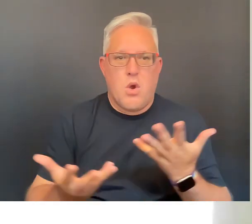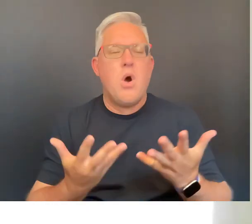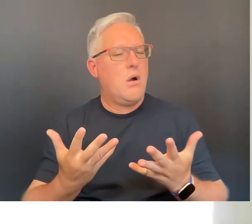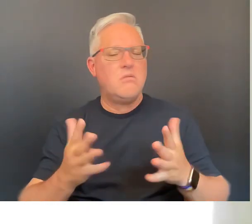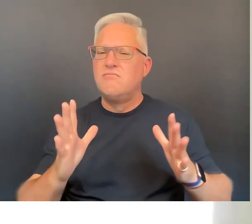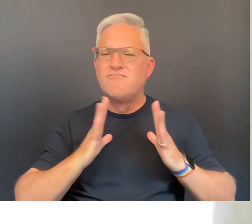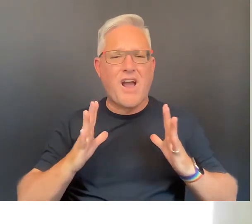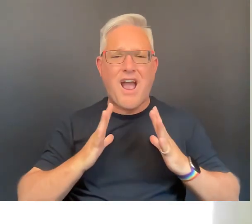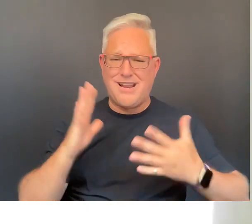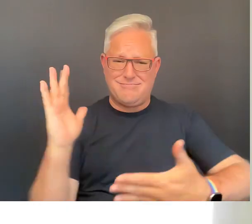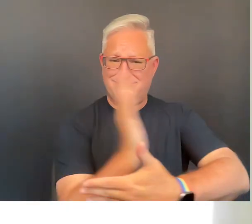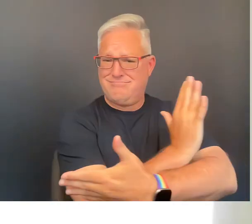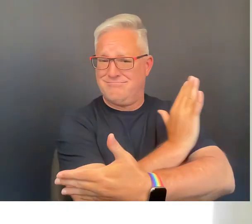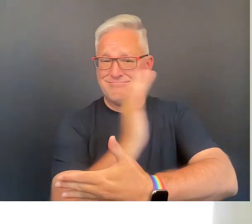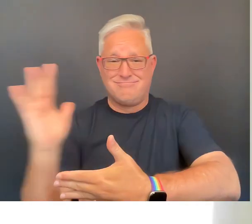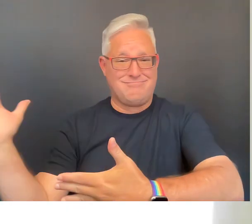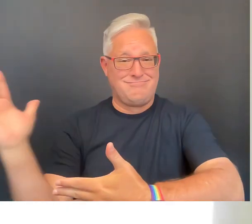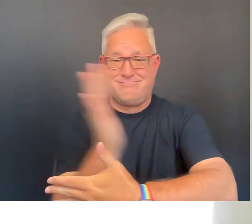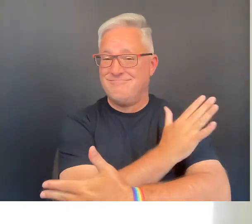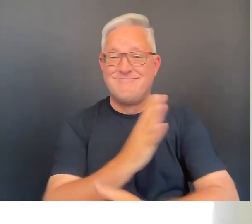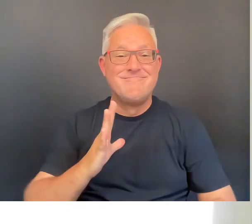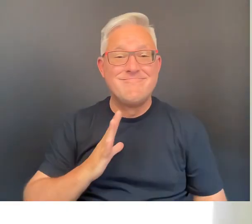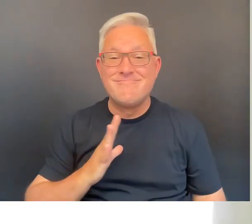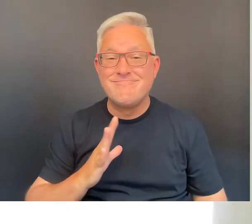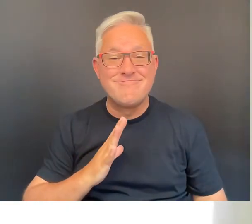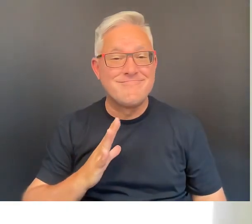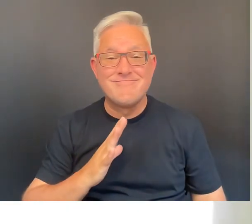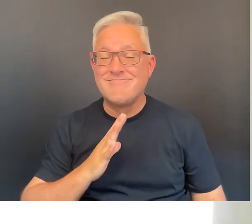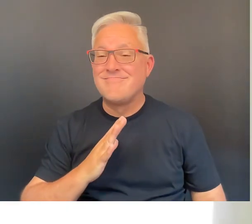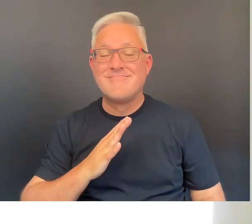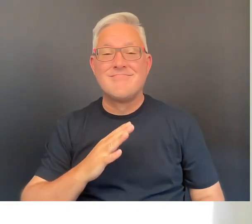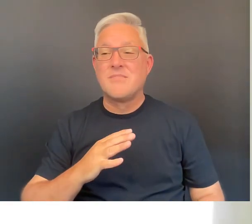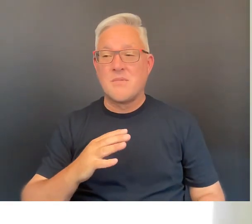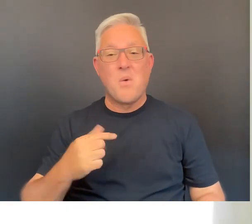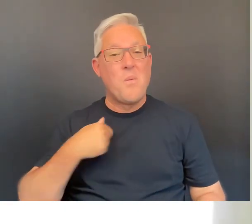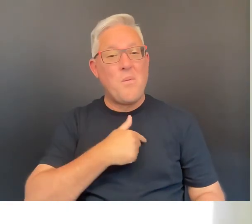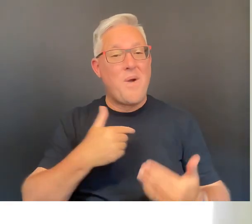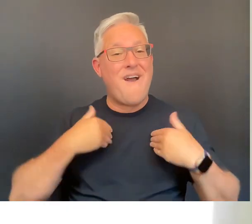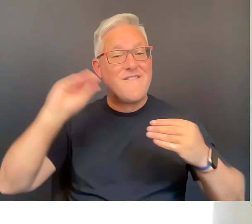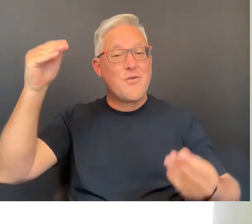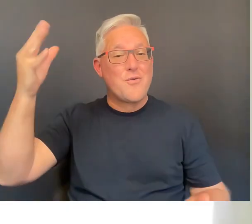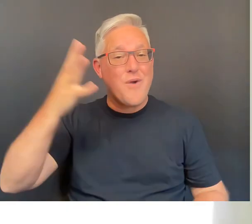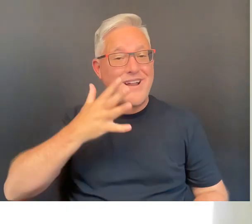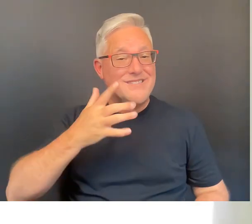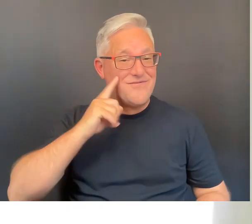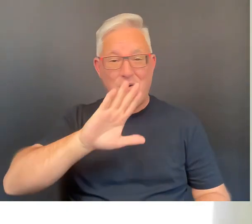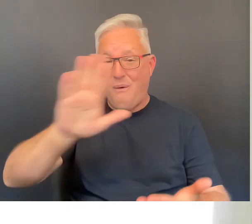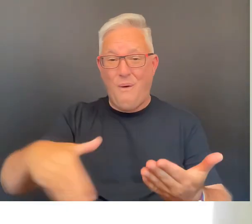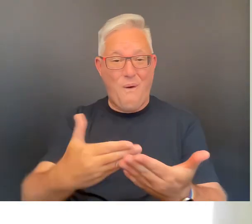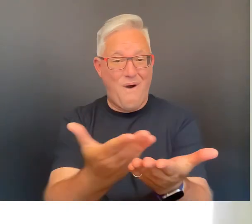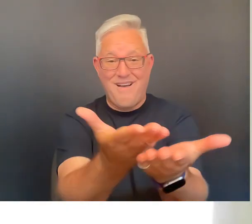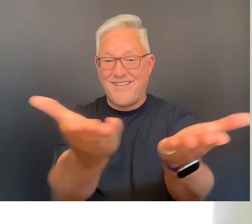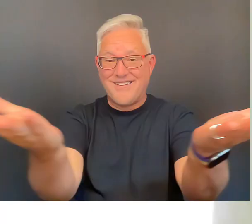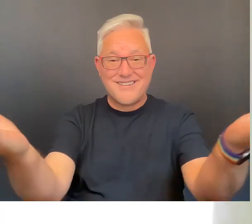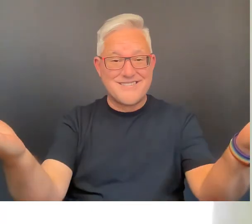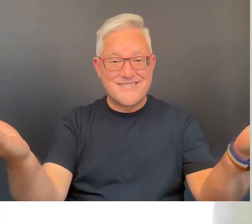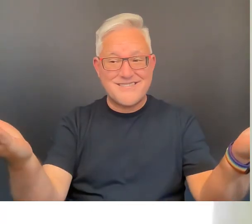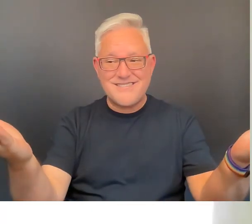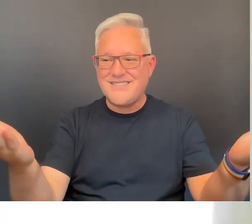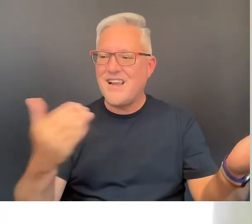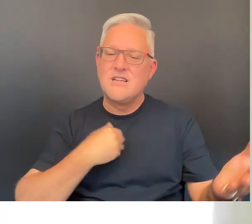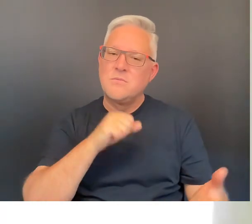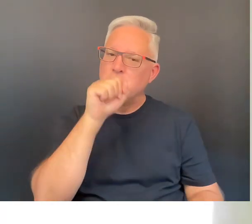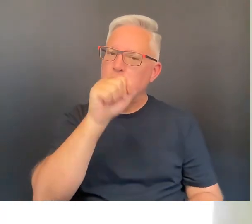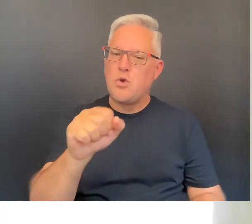but still figuring it out. Um, and there's grace for wherever we're at. And I love that it's